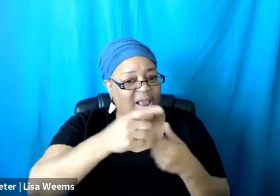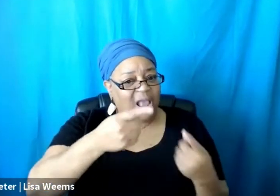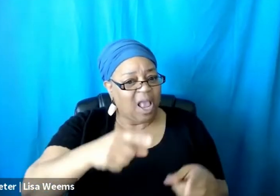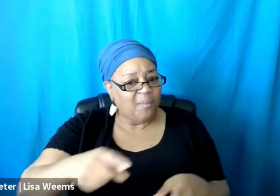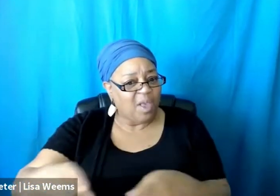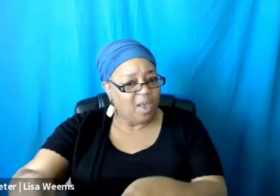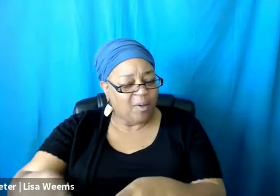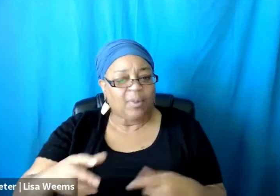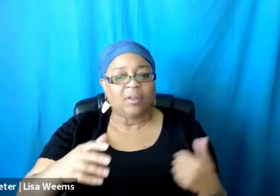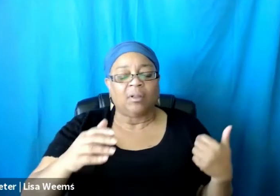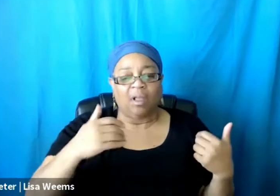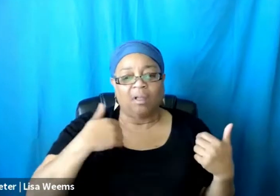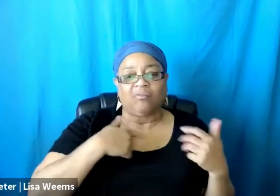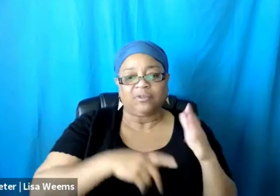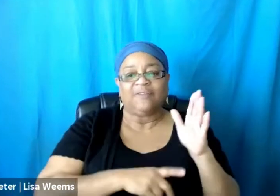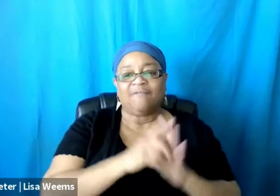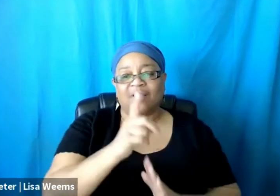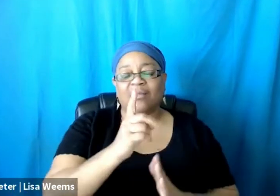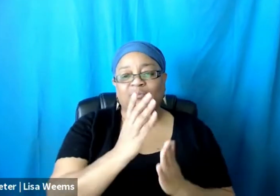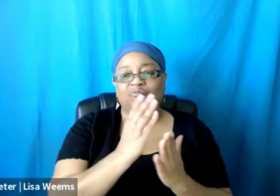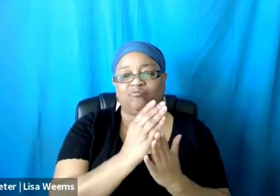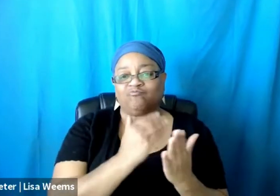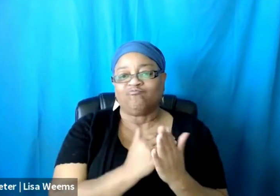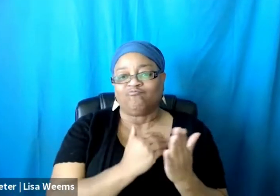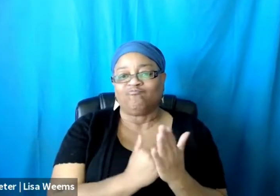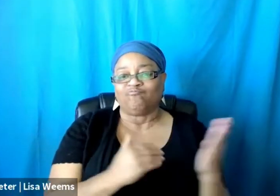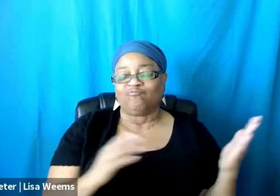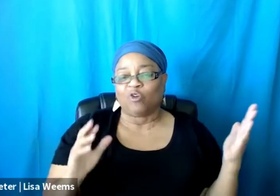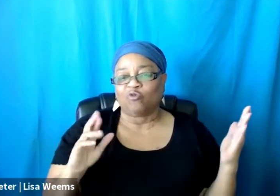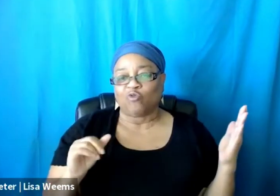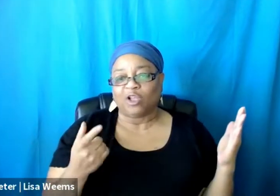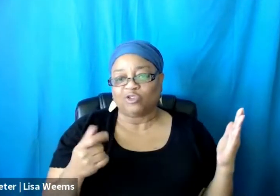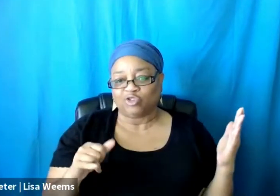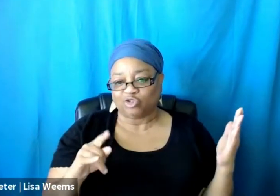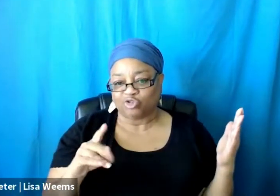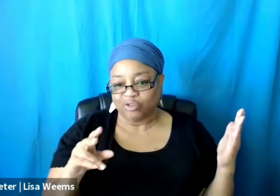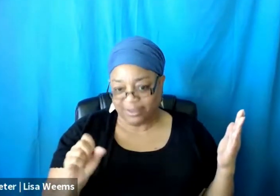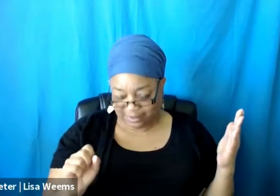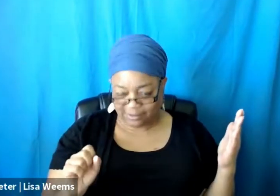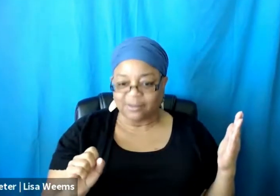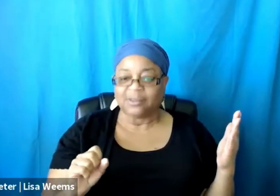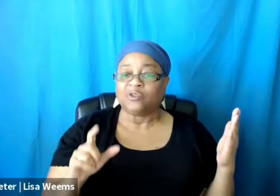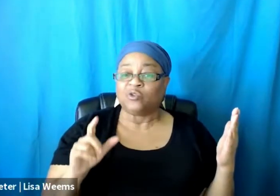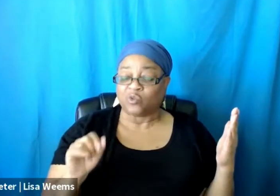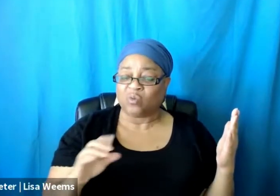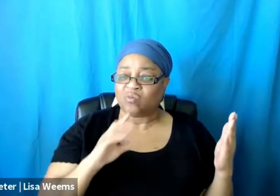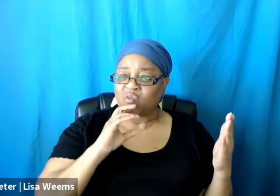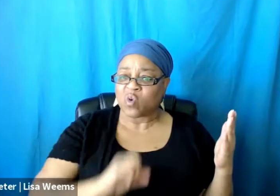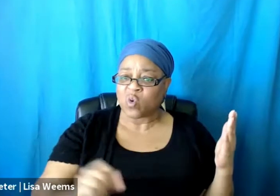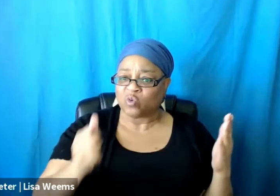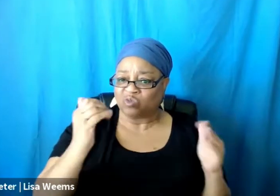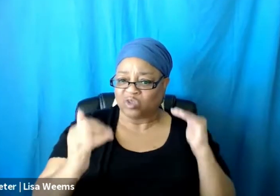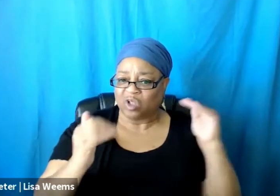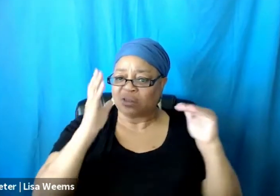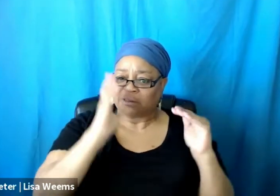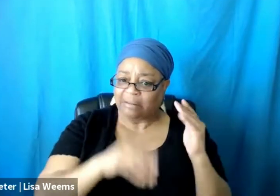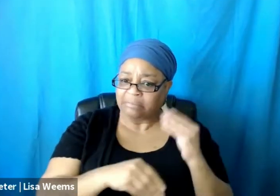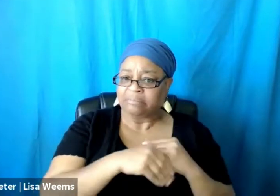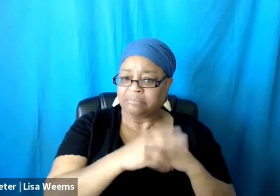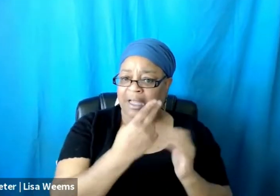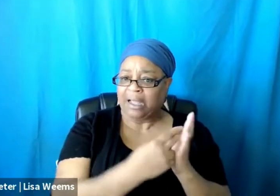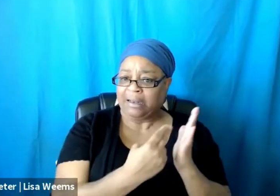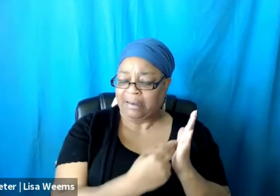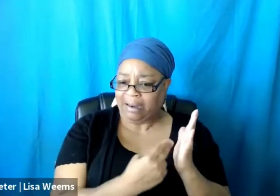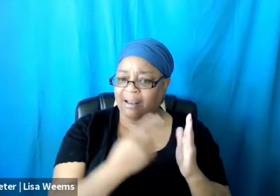their caregivers can self-report to a central registry so that if a disaster occurred, emergency